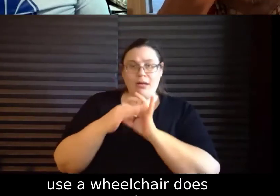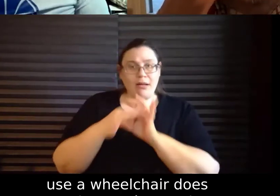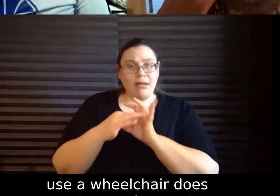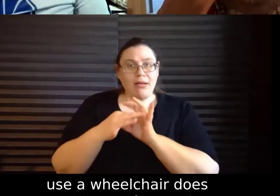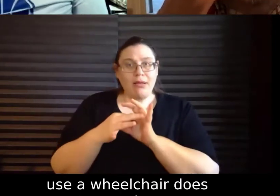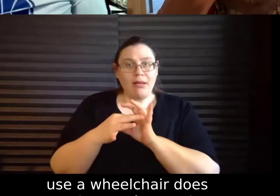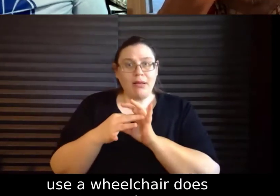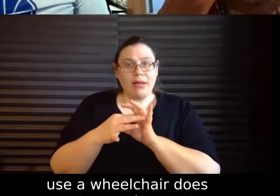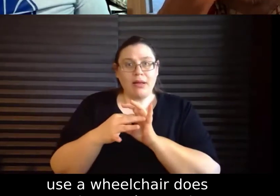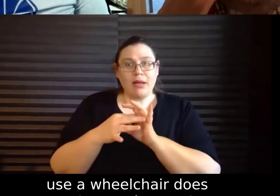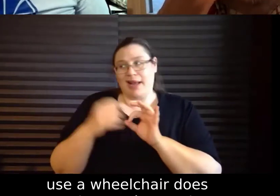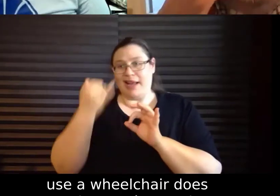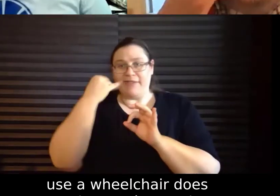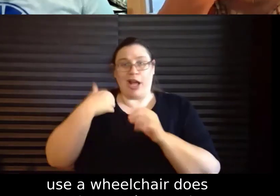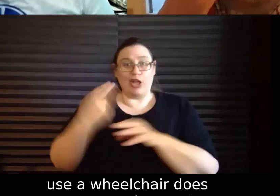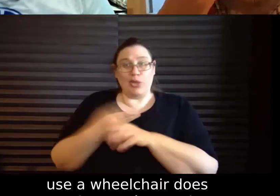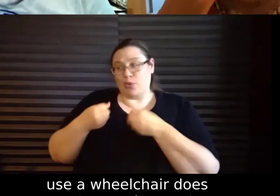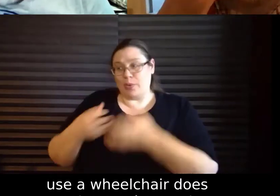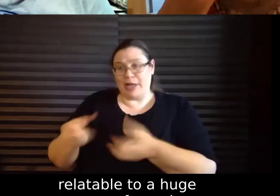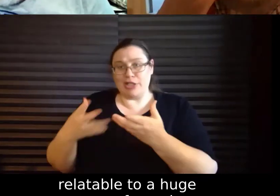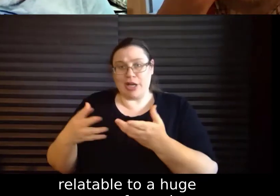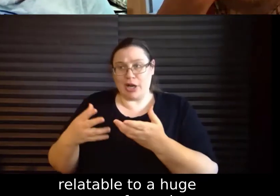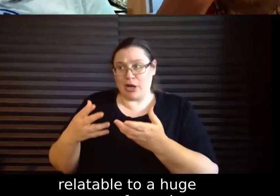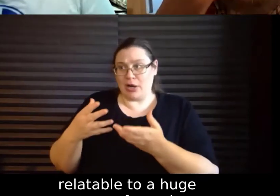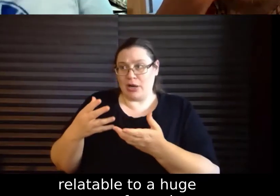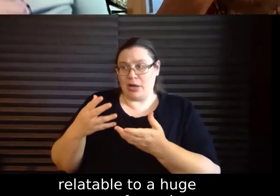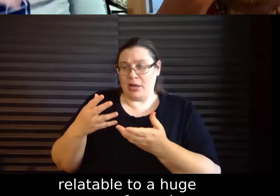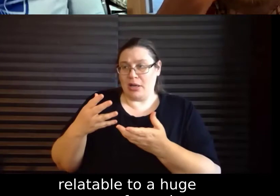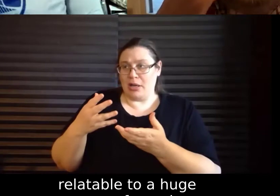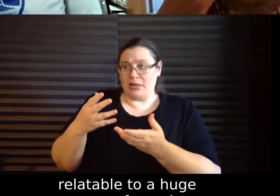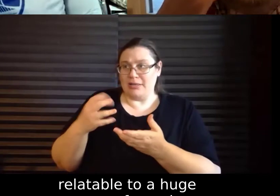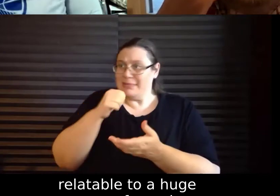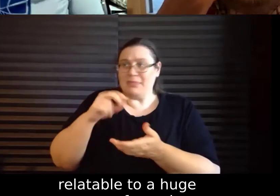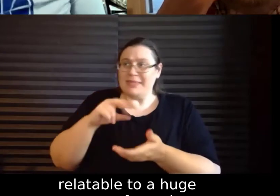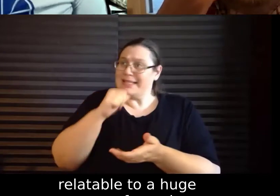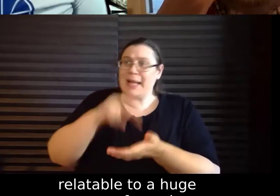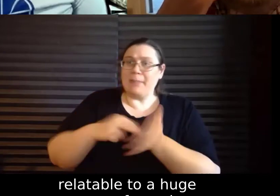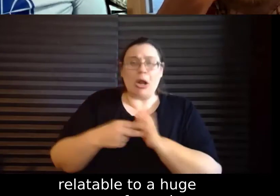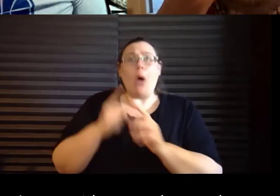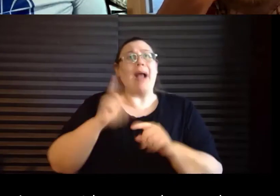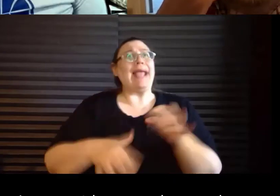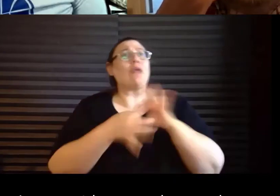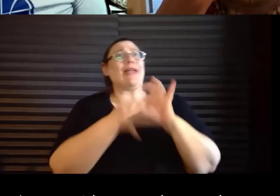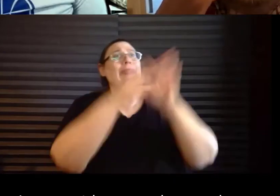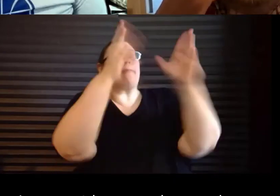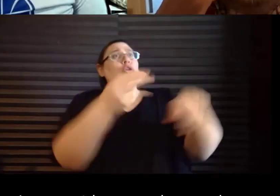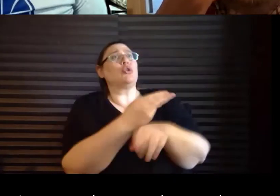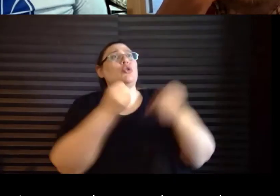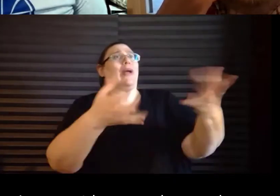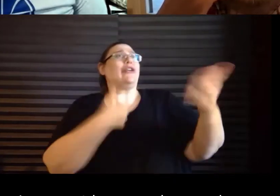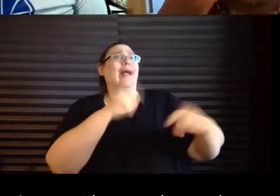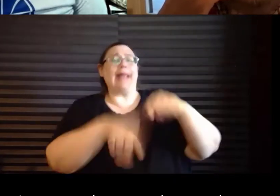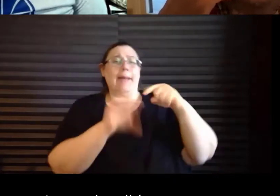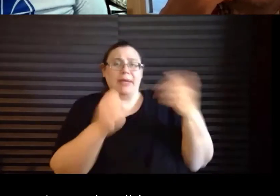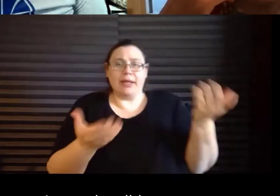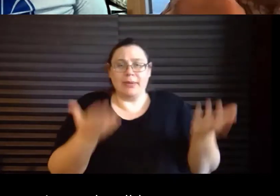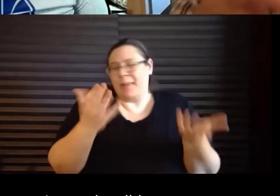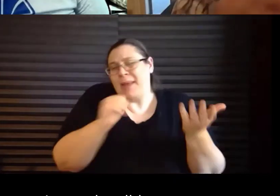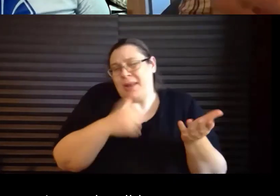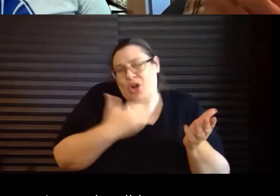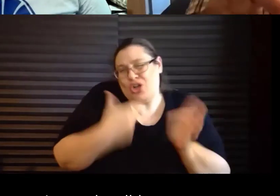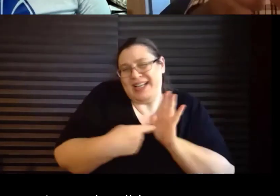use a wheelchair doesn't mean I'm relatable. I'm not relatable to a huge group of people. I may not be a good example.